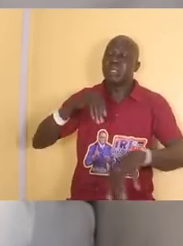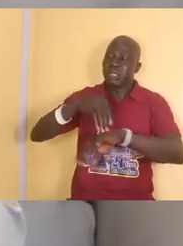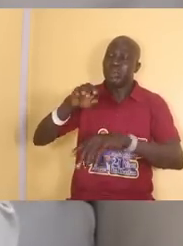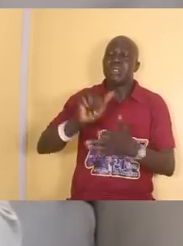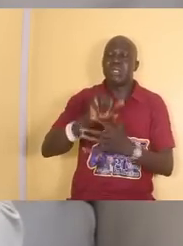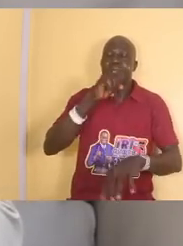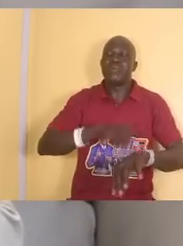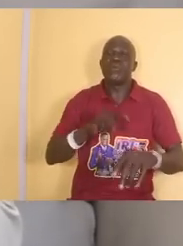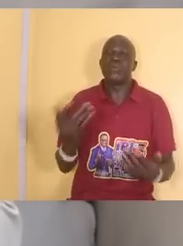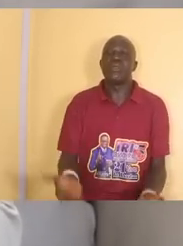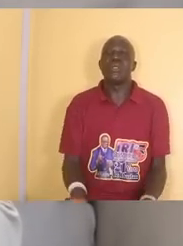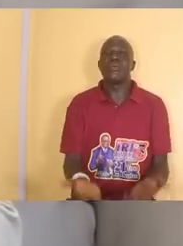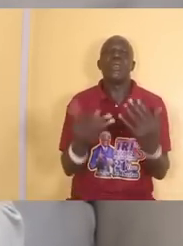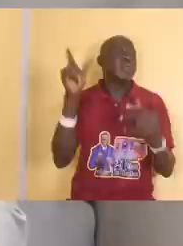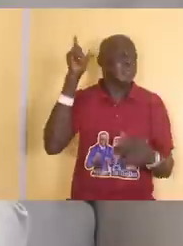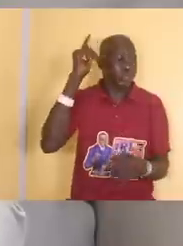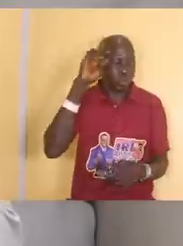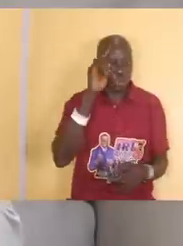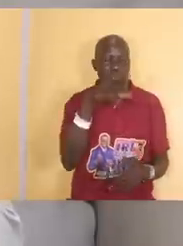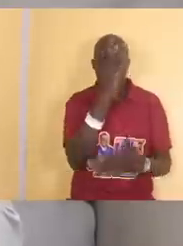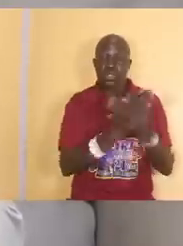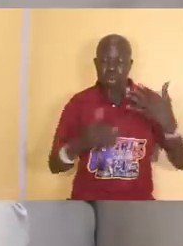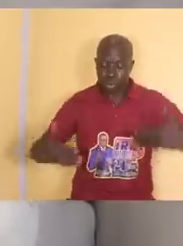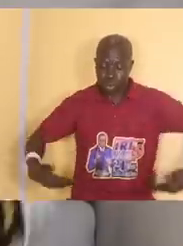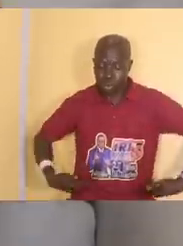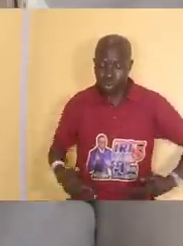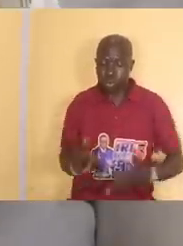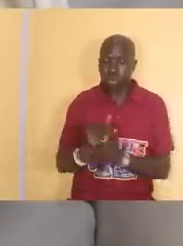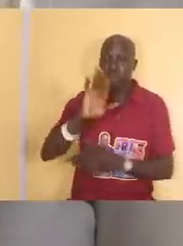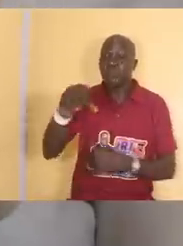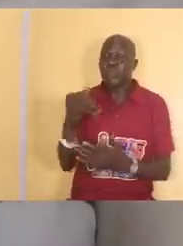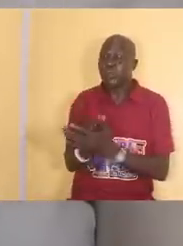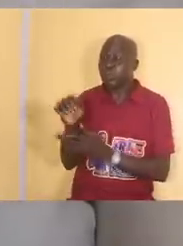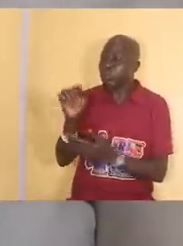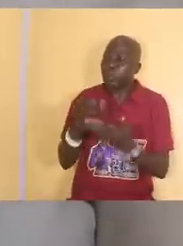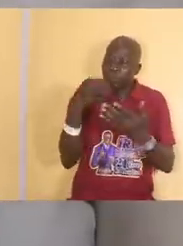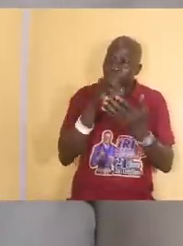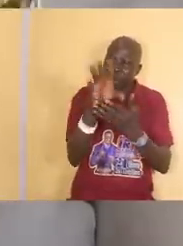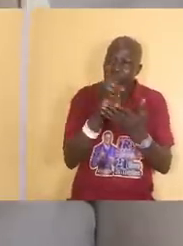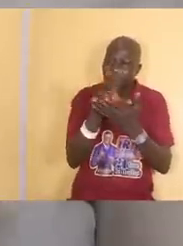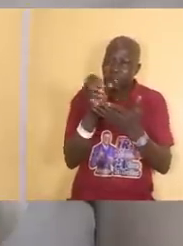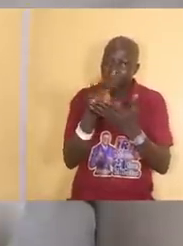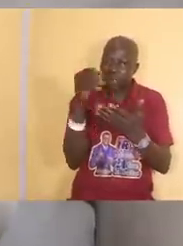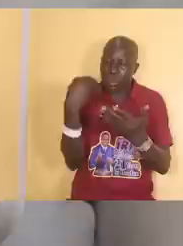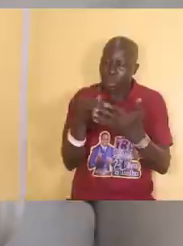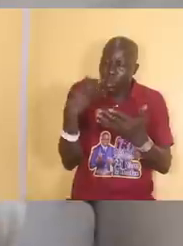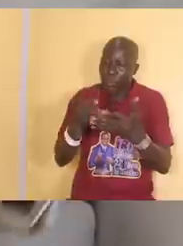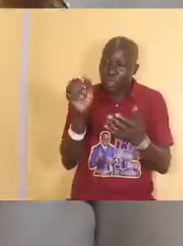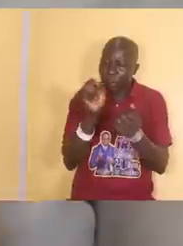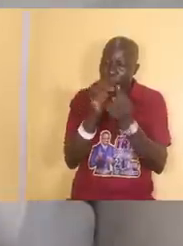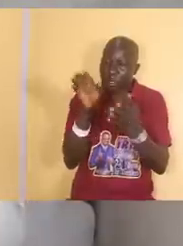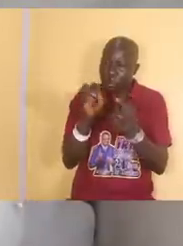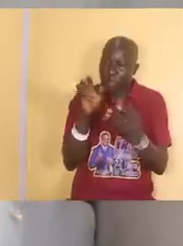you. And this high time, there are some youths. flash. They will just flash them with money. They will flash